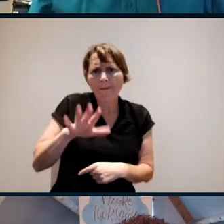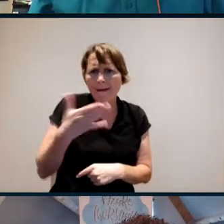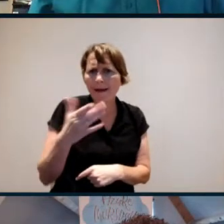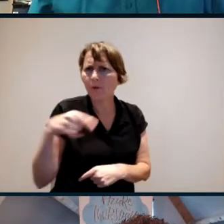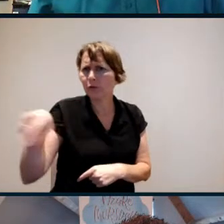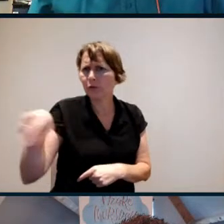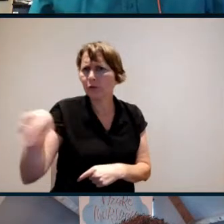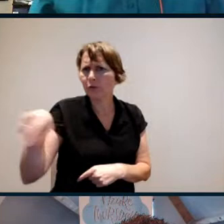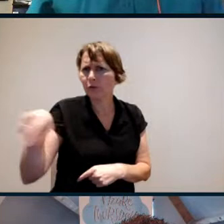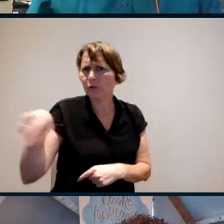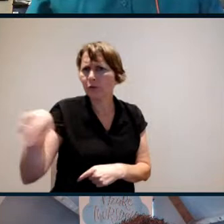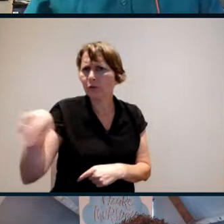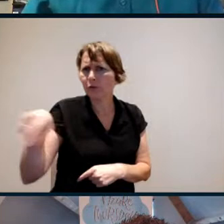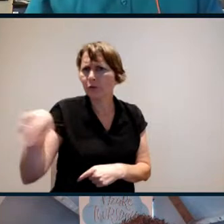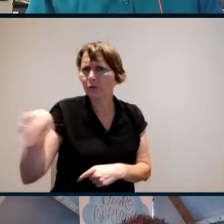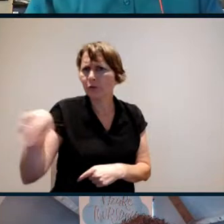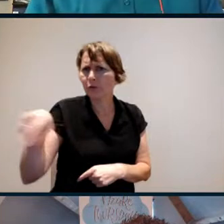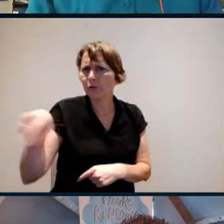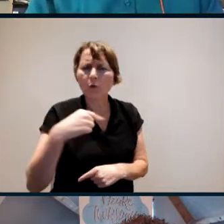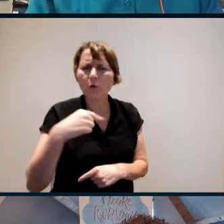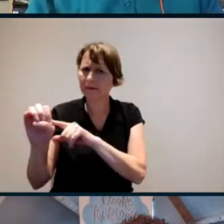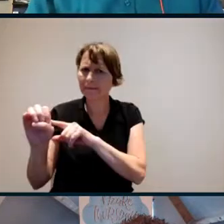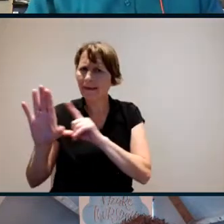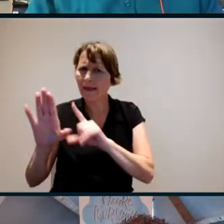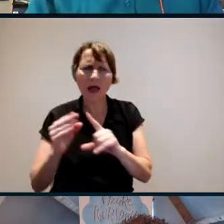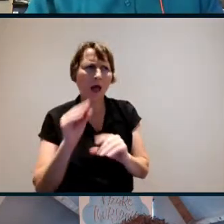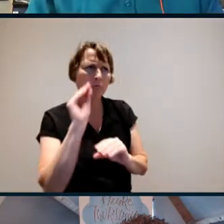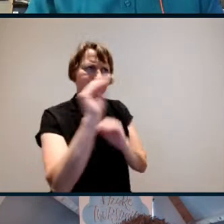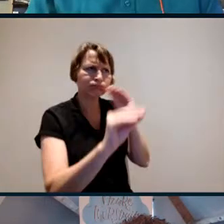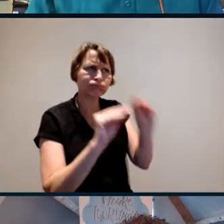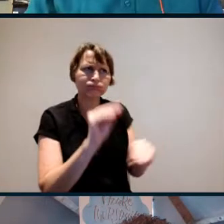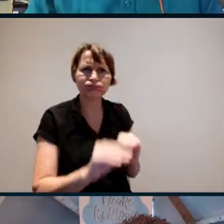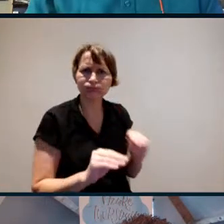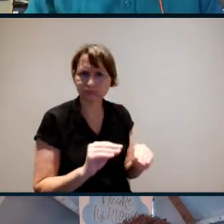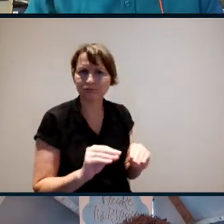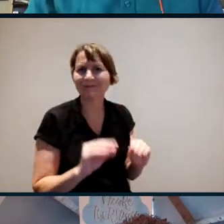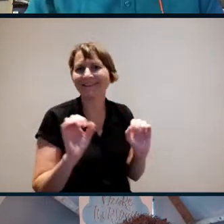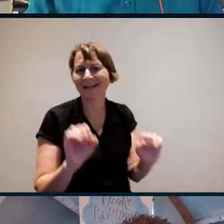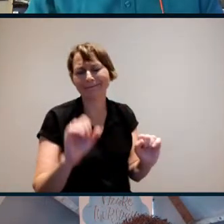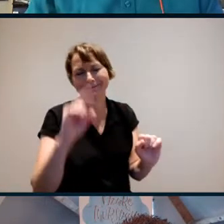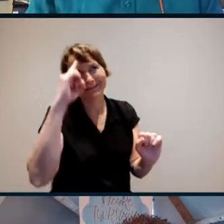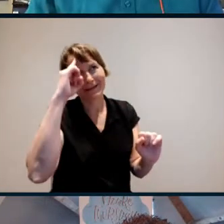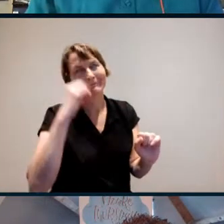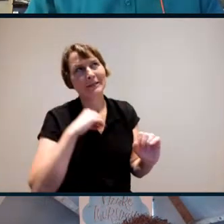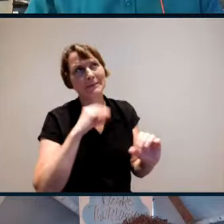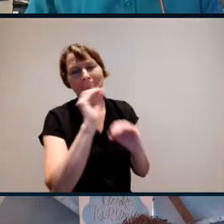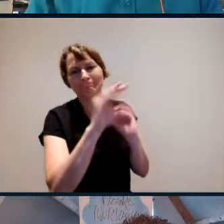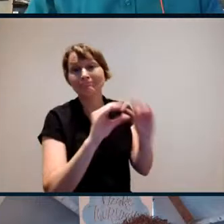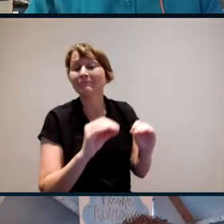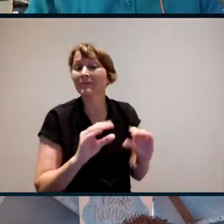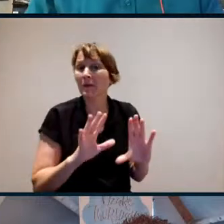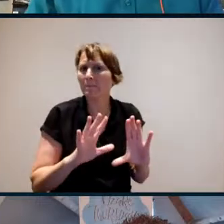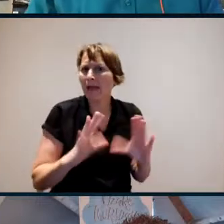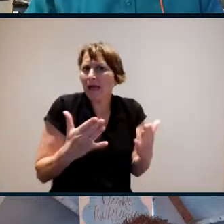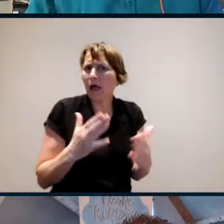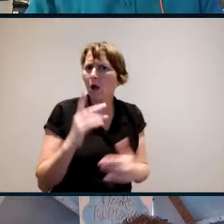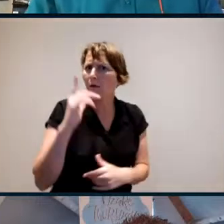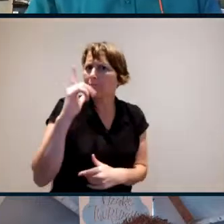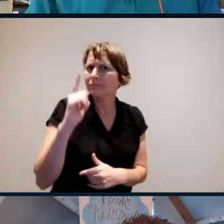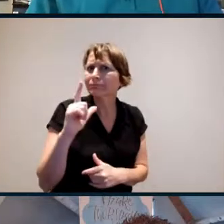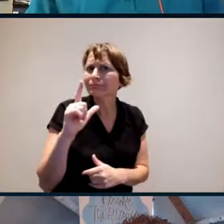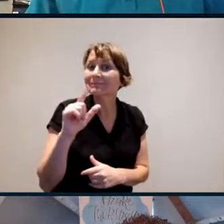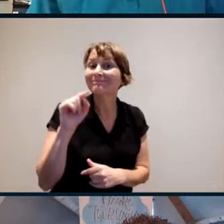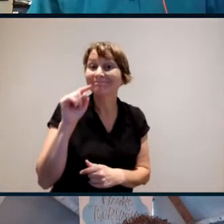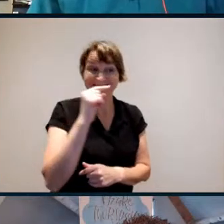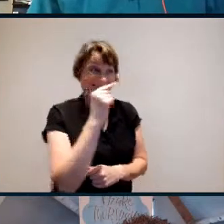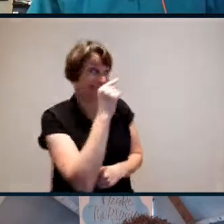So perfect. Yeah. So, and then the place to kind of get started and learn everything about it is right here in